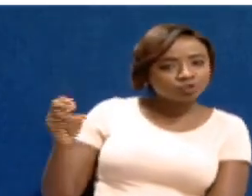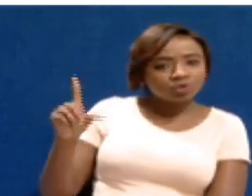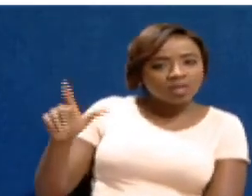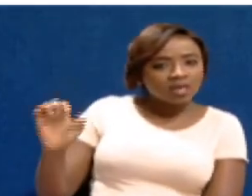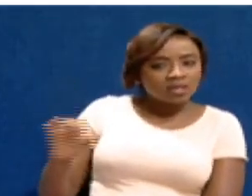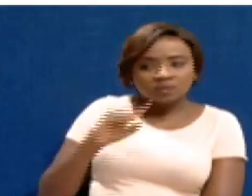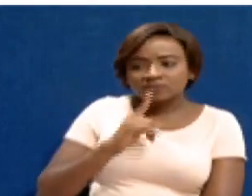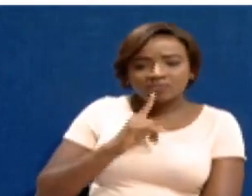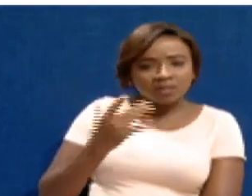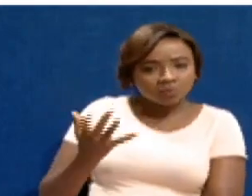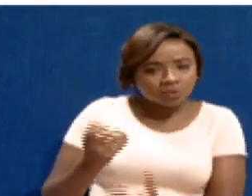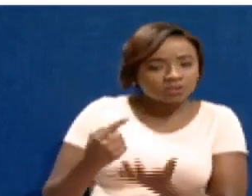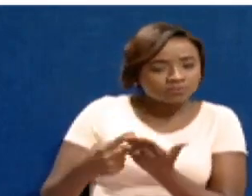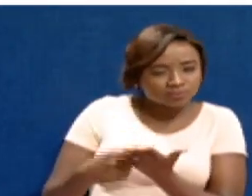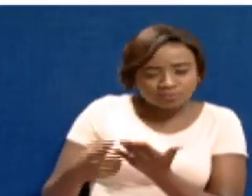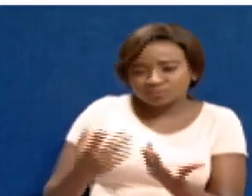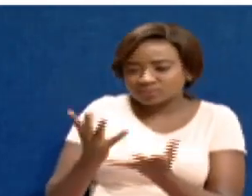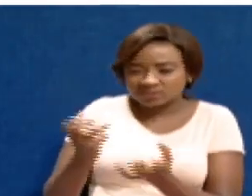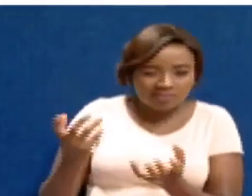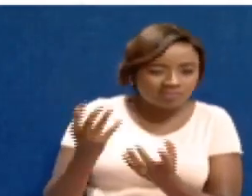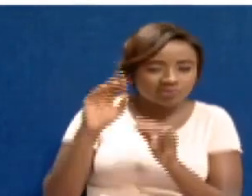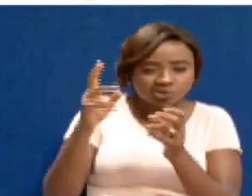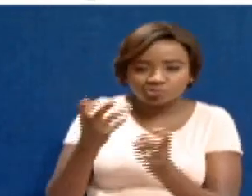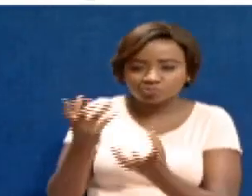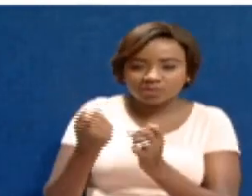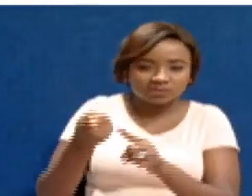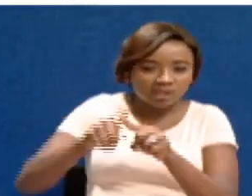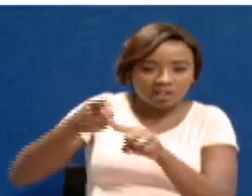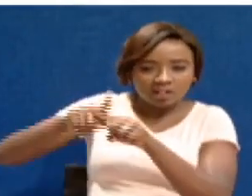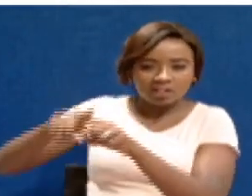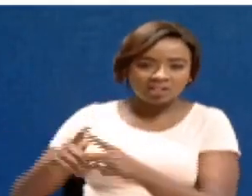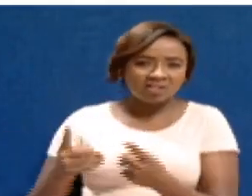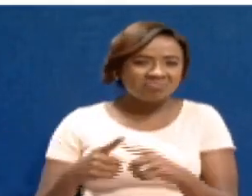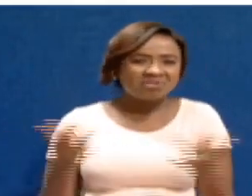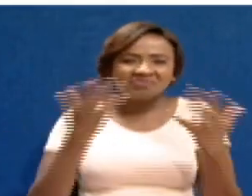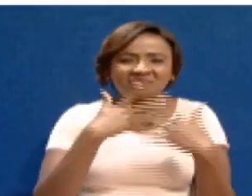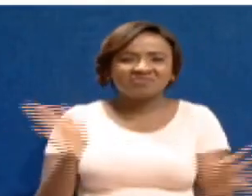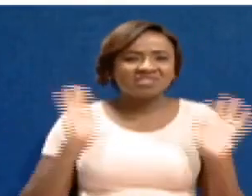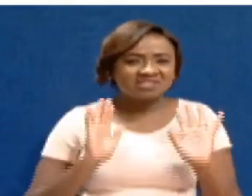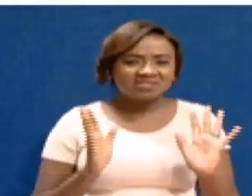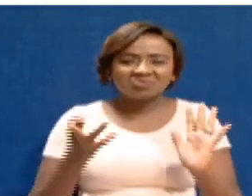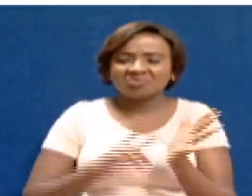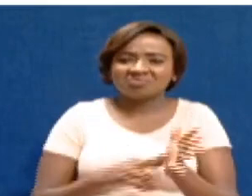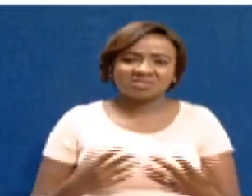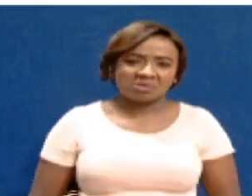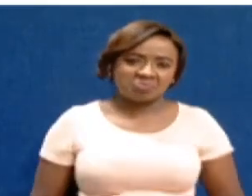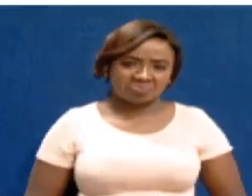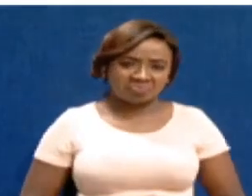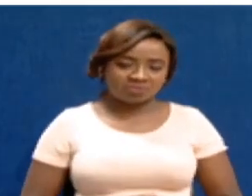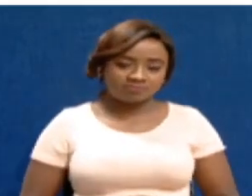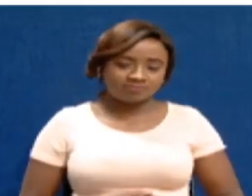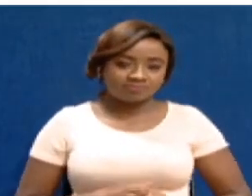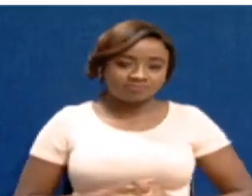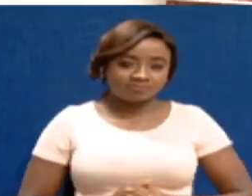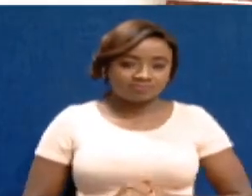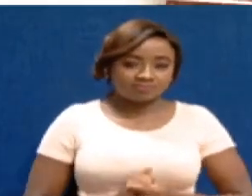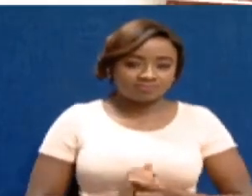certain issues, you want to add certain things to it, and it's over. You can't redo this thing. Constitutional making process is